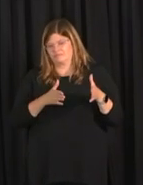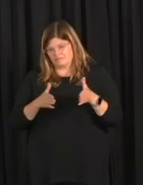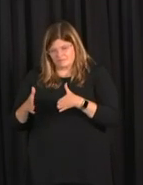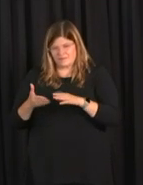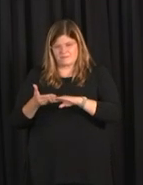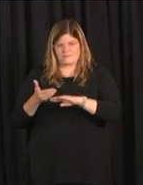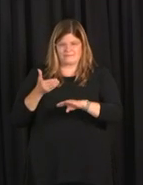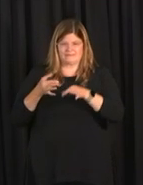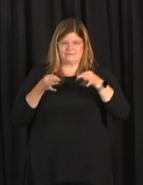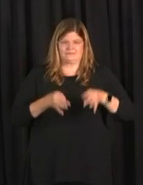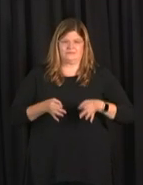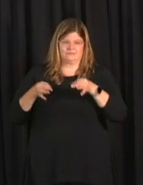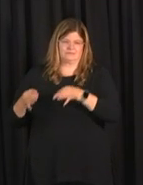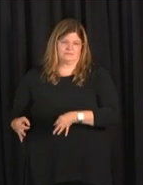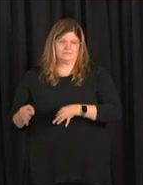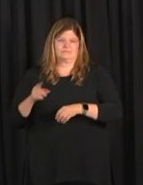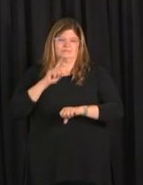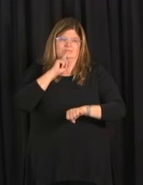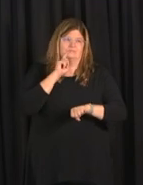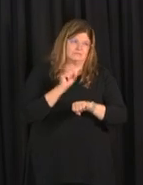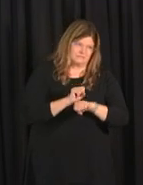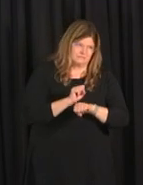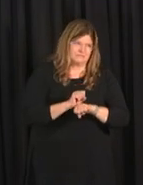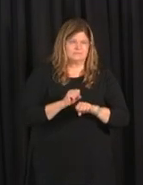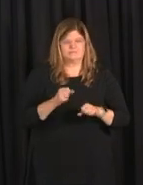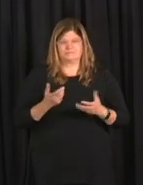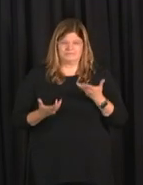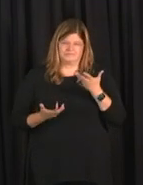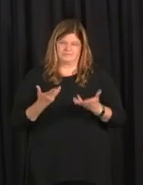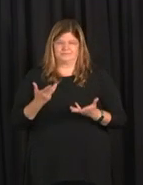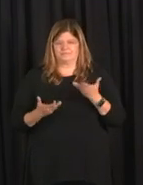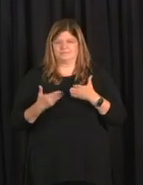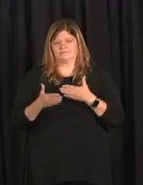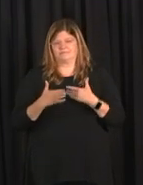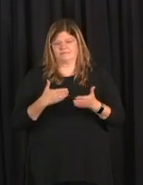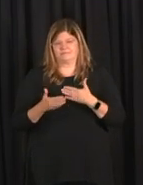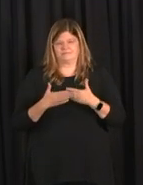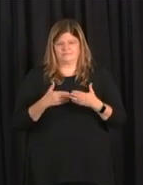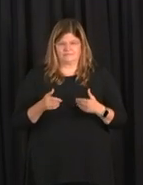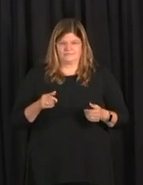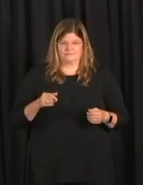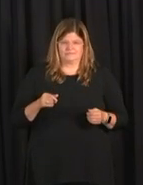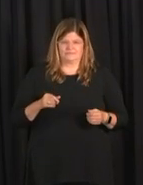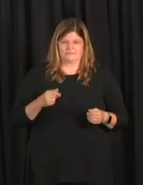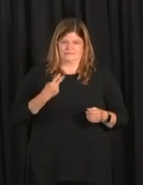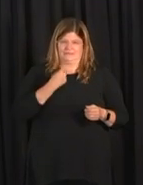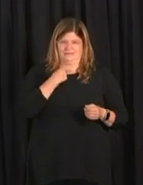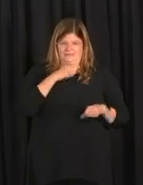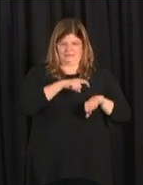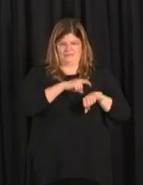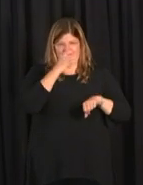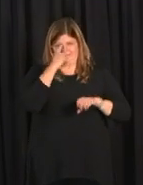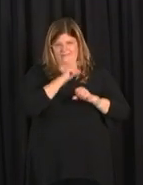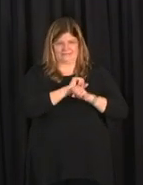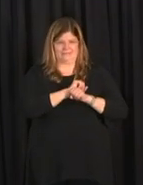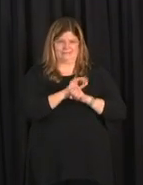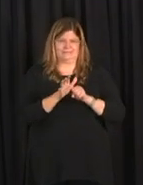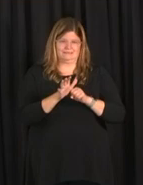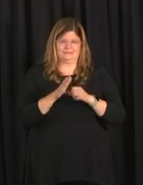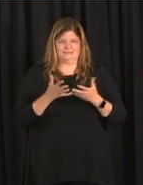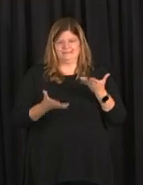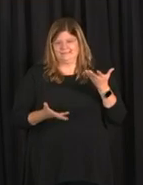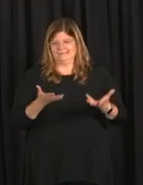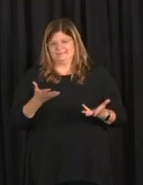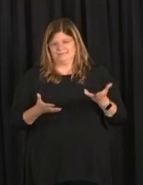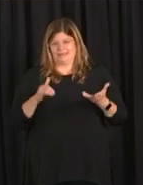I could say that with certainty. But even in the constrained times of COVID, I think that